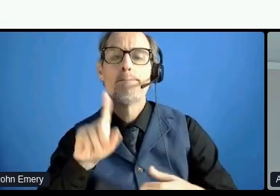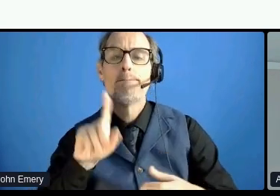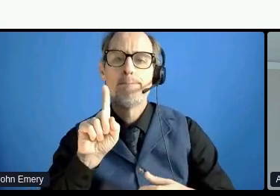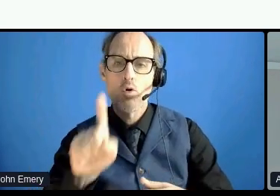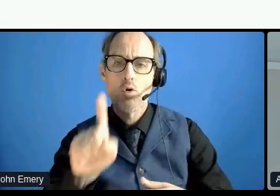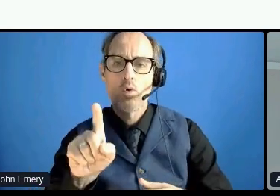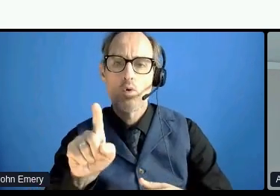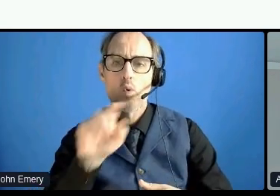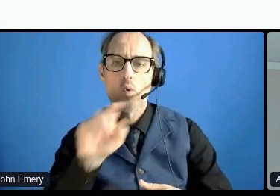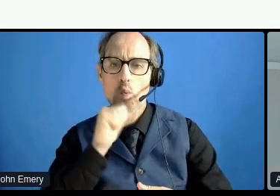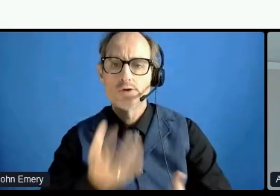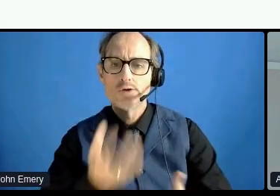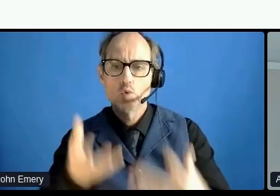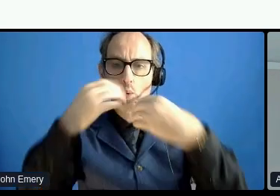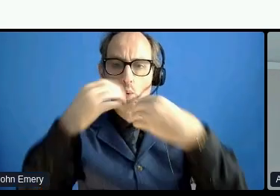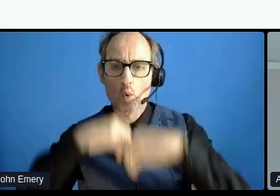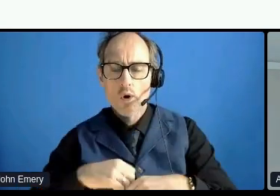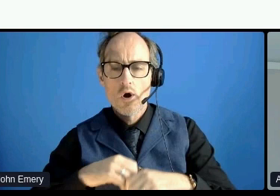structure.